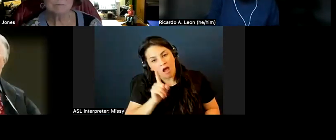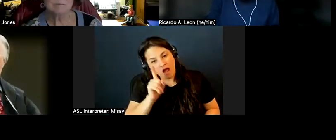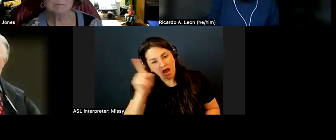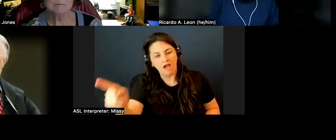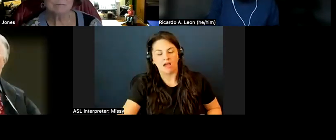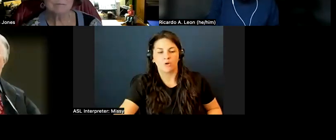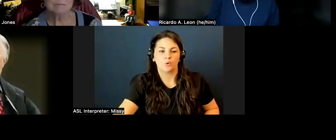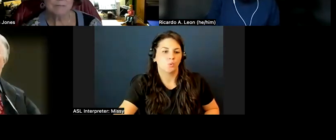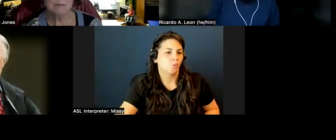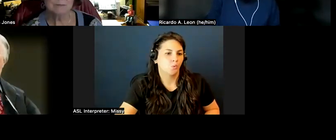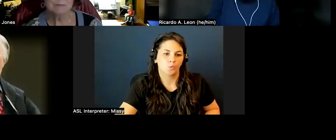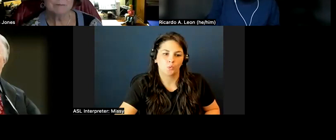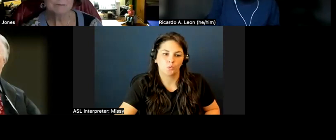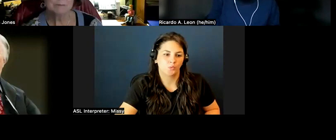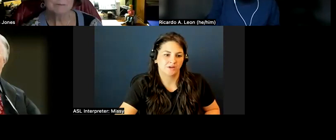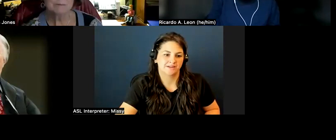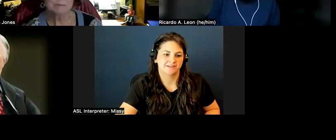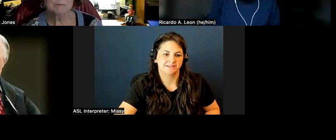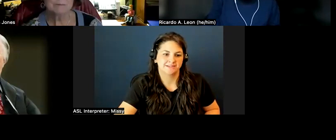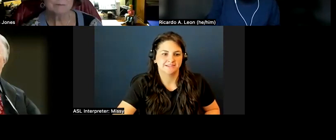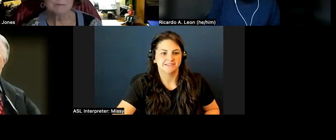just cumbersome and difficult.